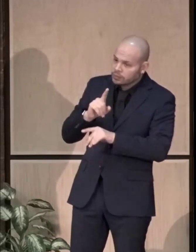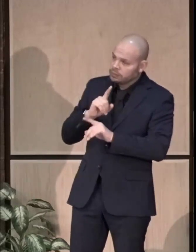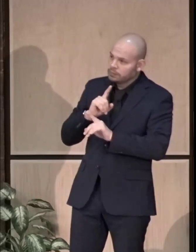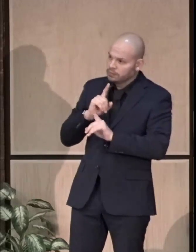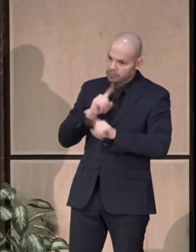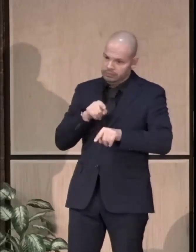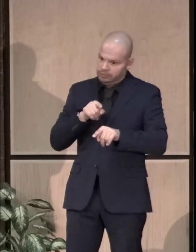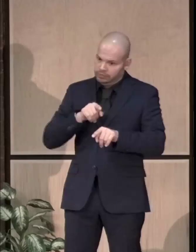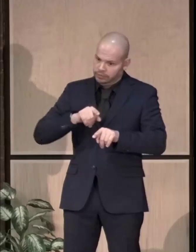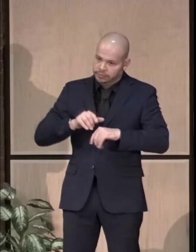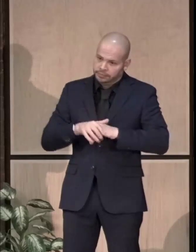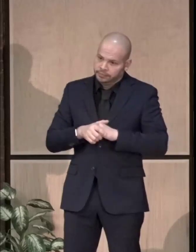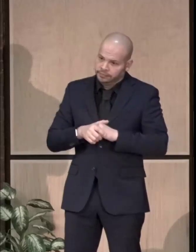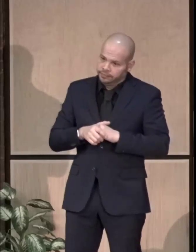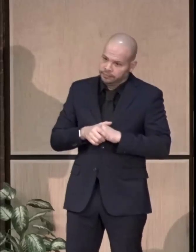Sergeant Dean?